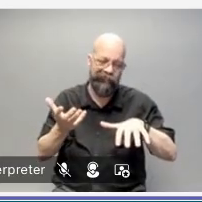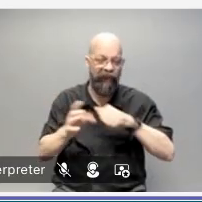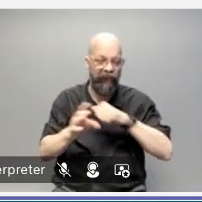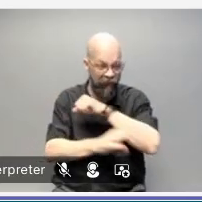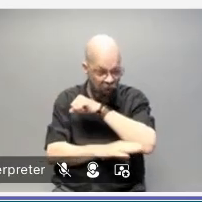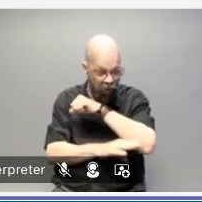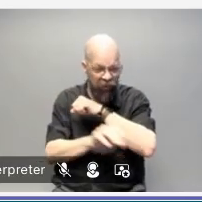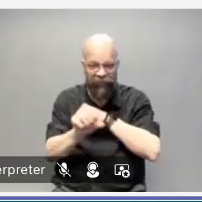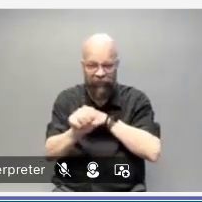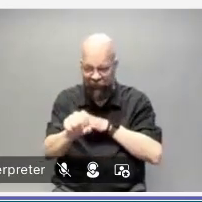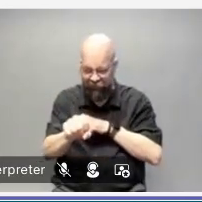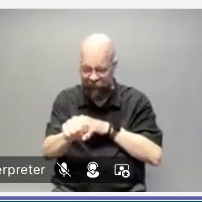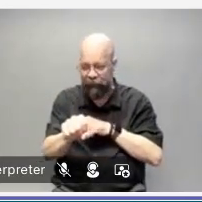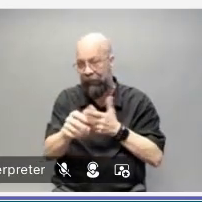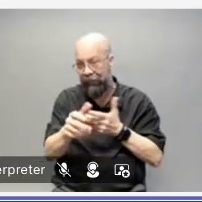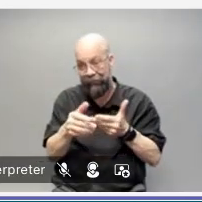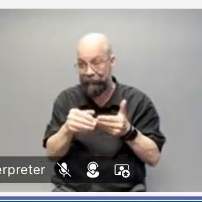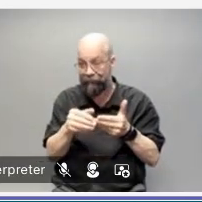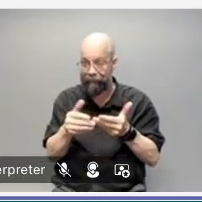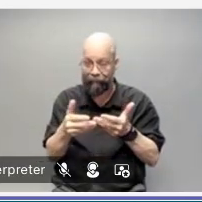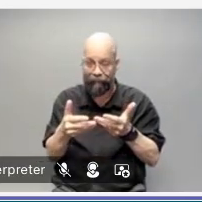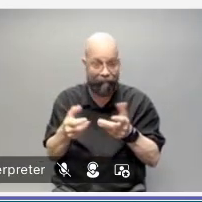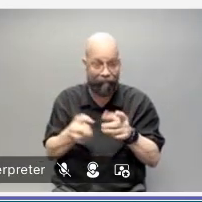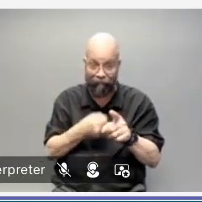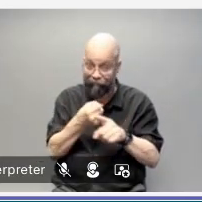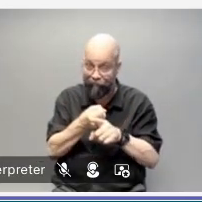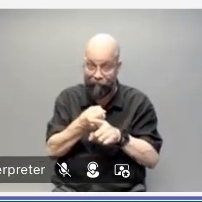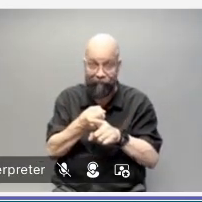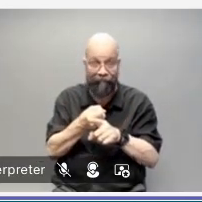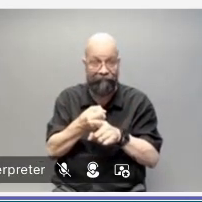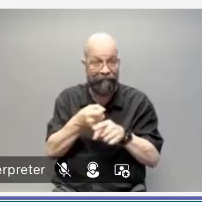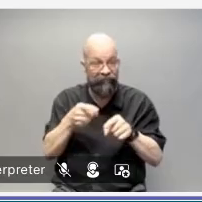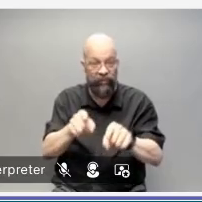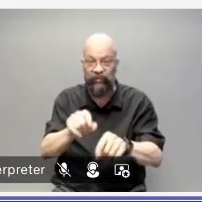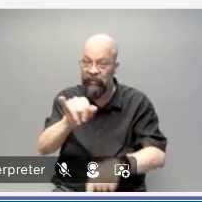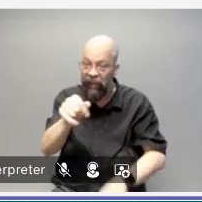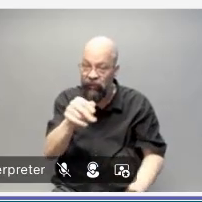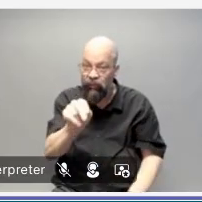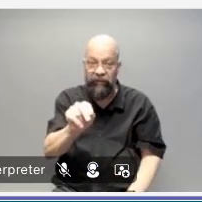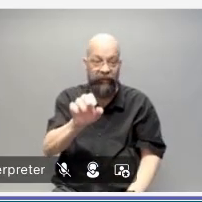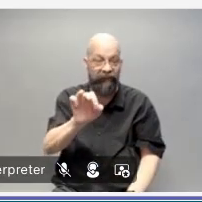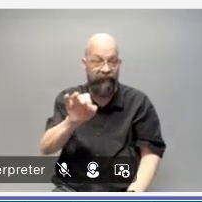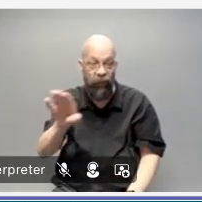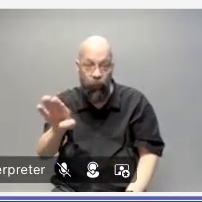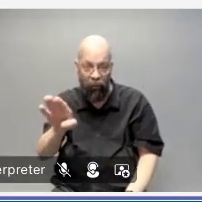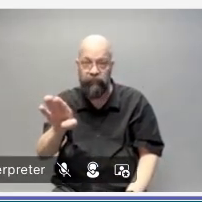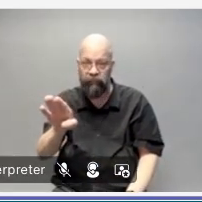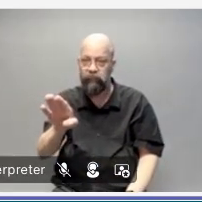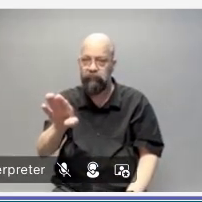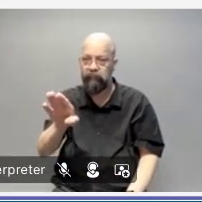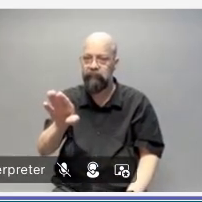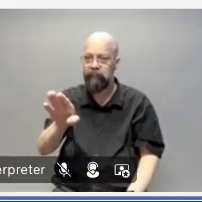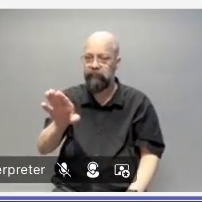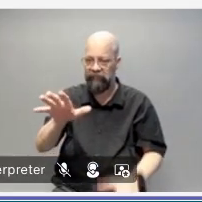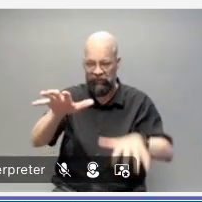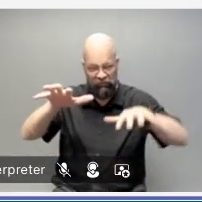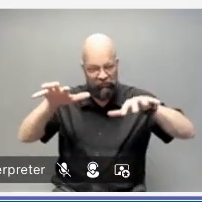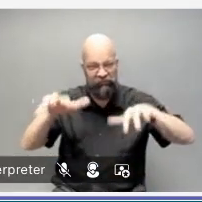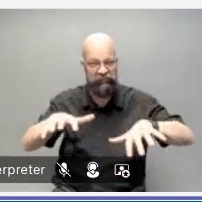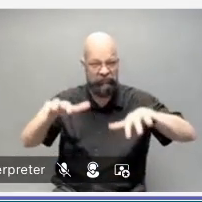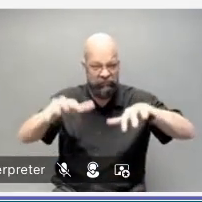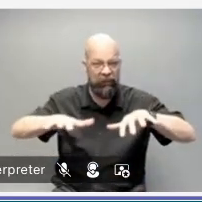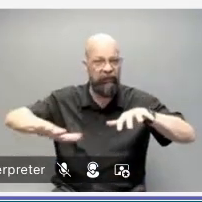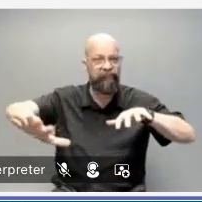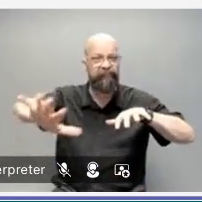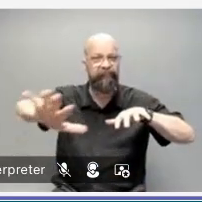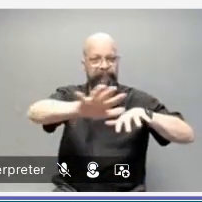but even spilling into January and February. This year, we had a lot of heavy rain across the